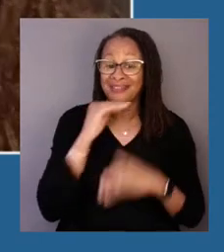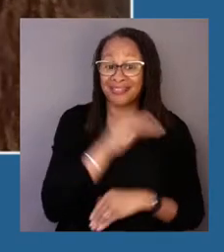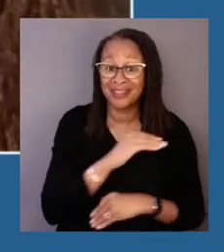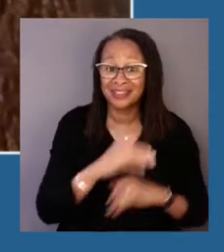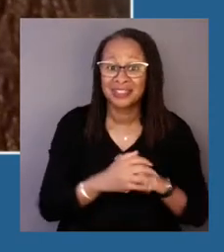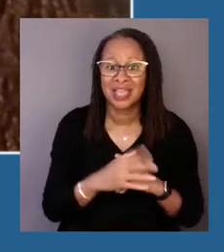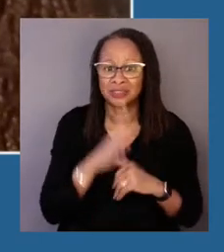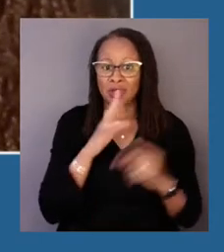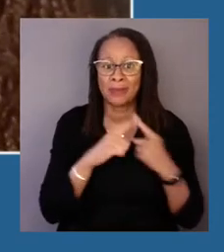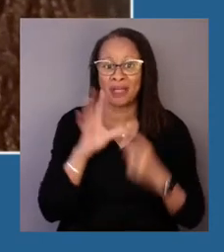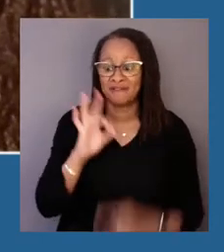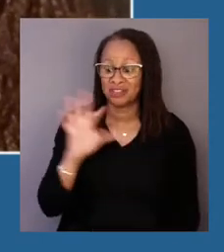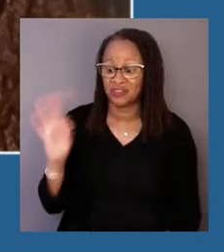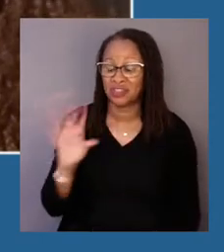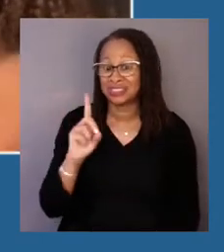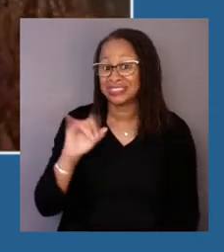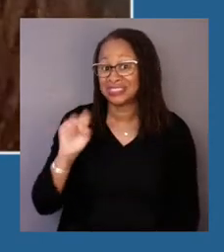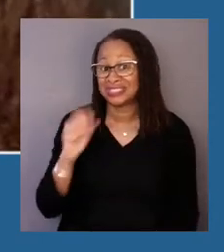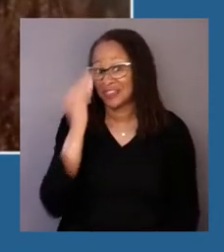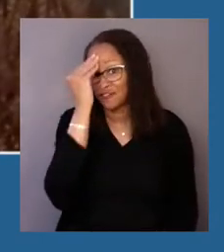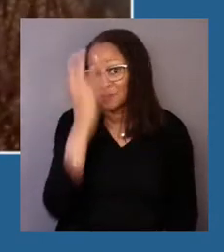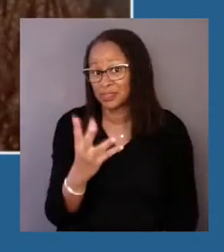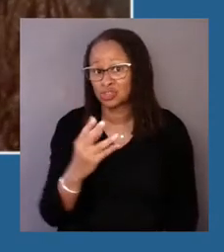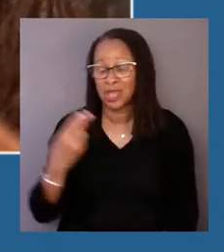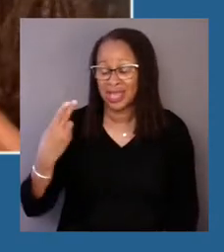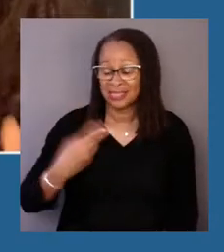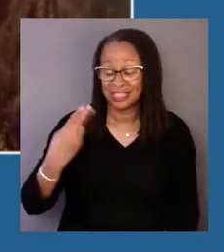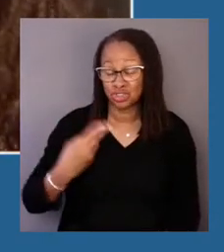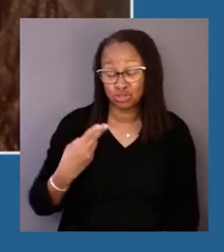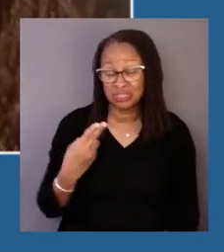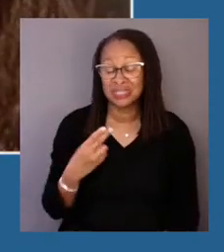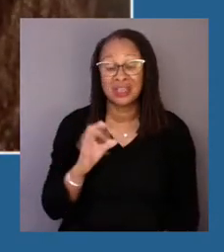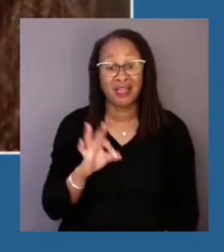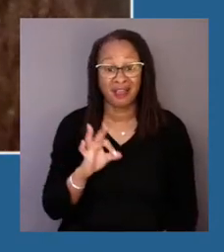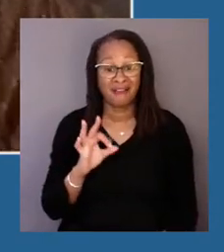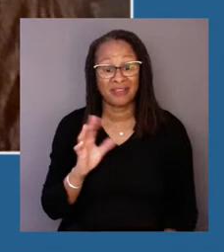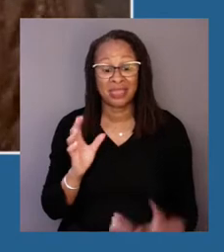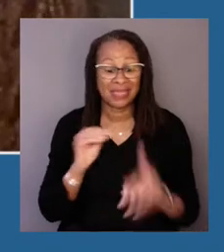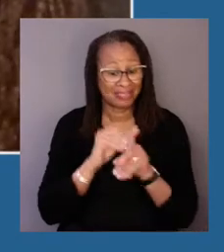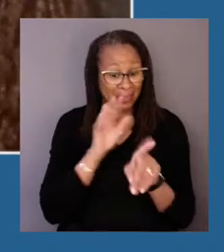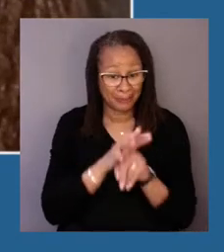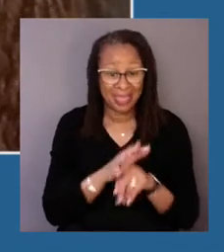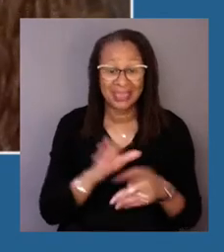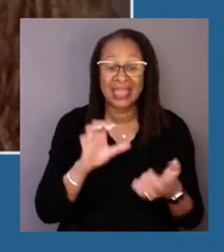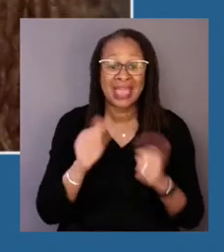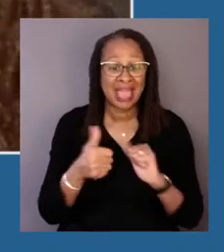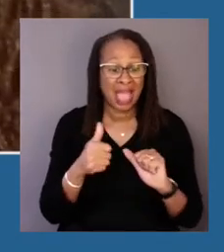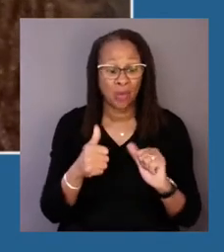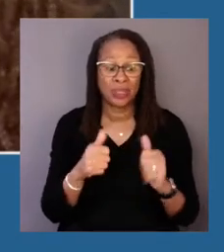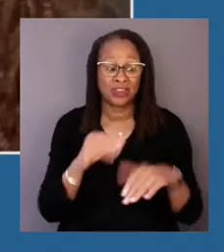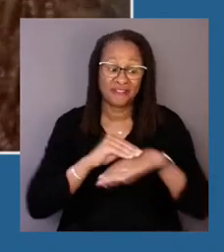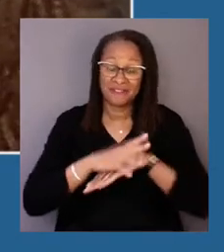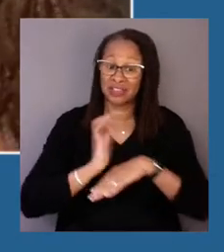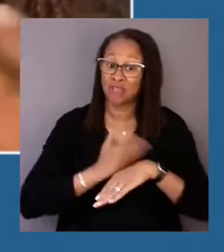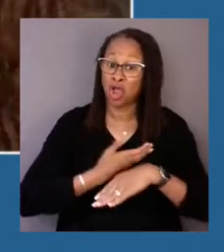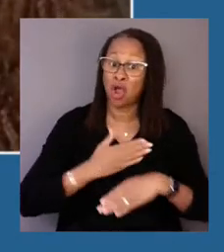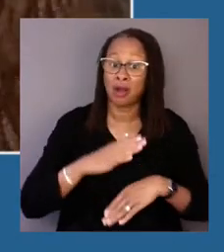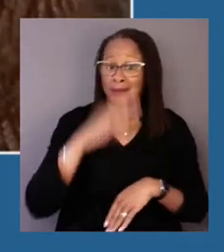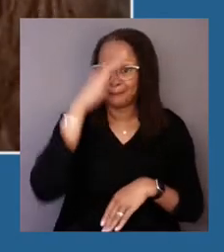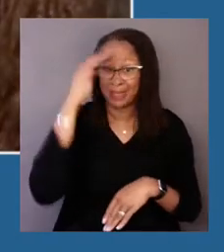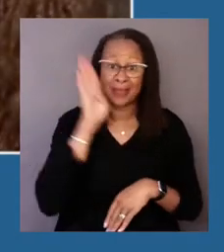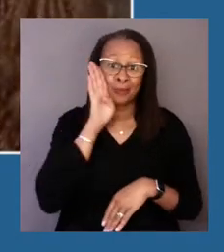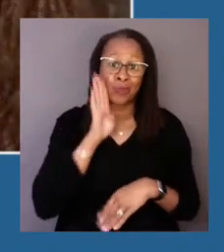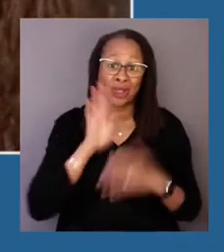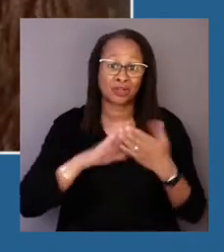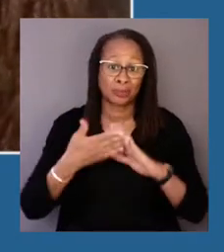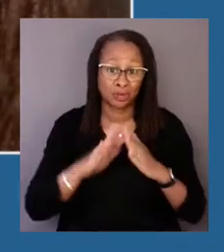the history of how like fossil fuel, the impacts of fossil fuels disproportionately impact Black and brown communities. So then like I like told them